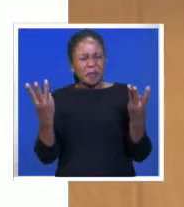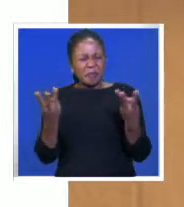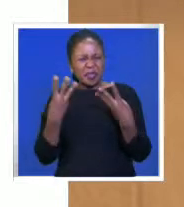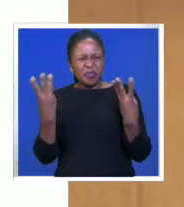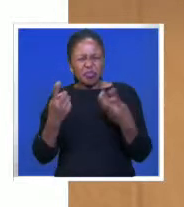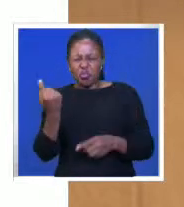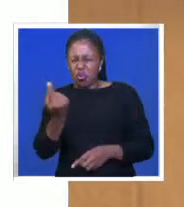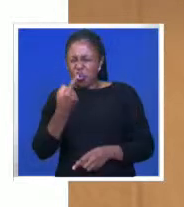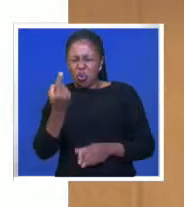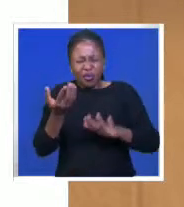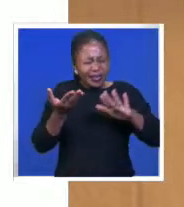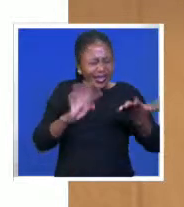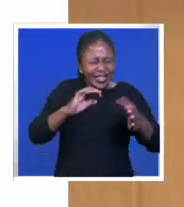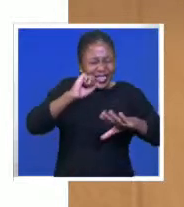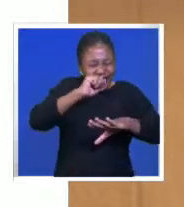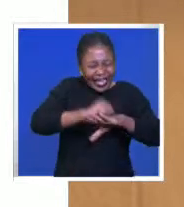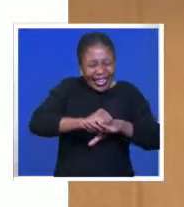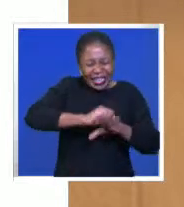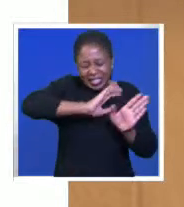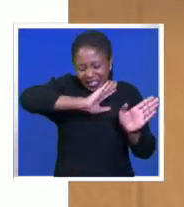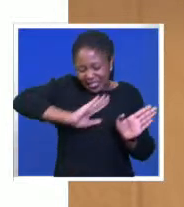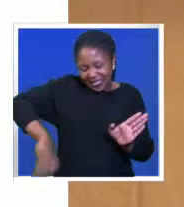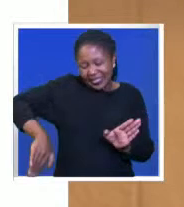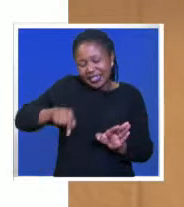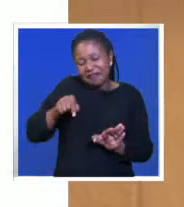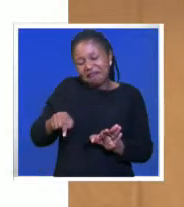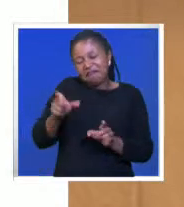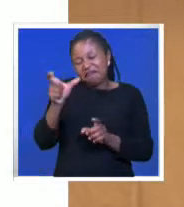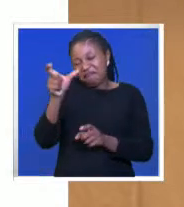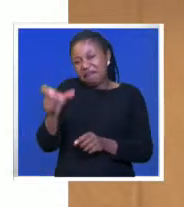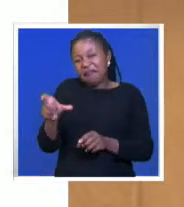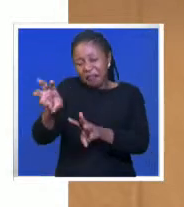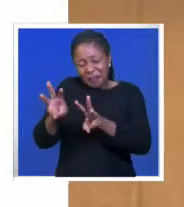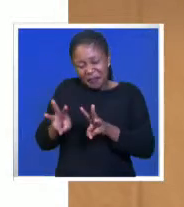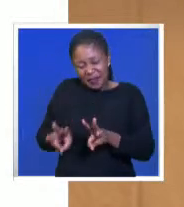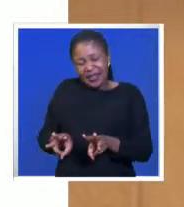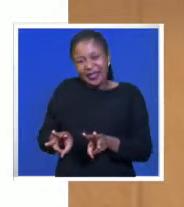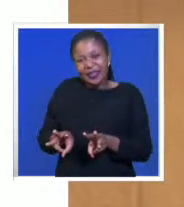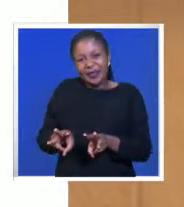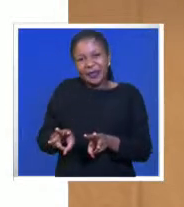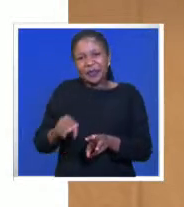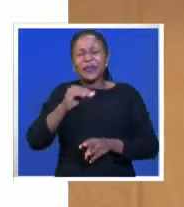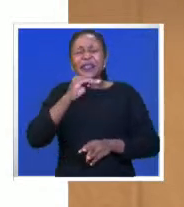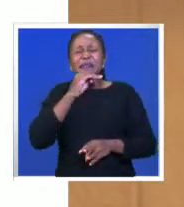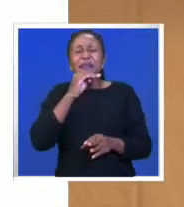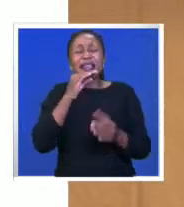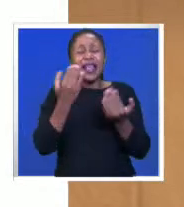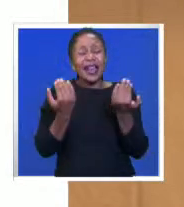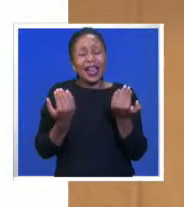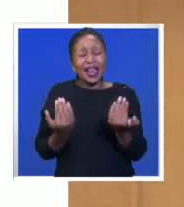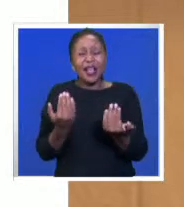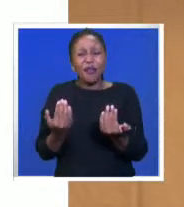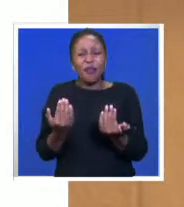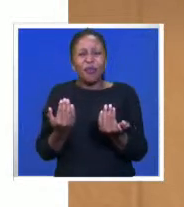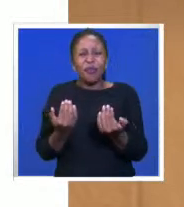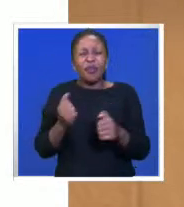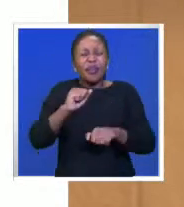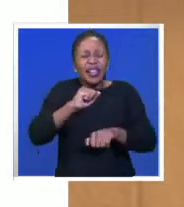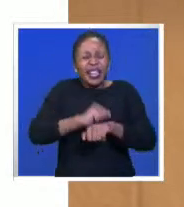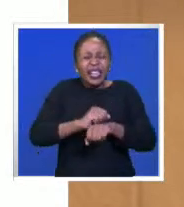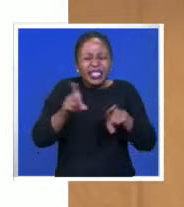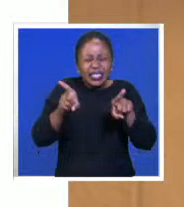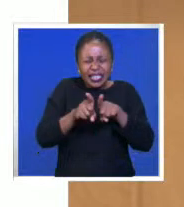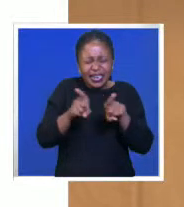the dungeons. What is the dungeon? This is the prison. Why not assume the place of